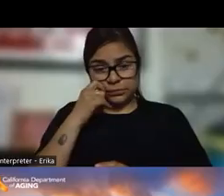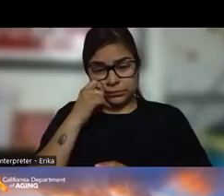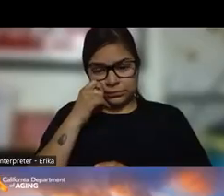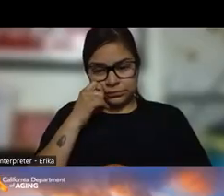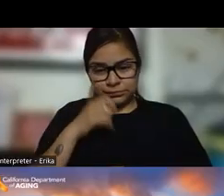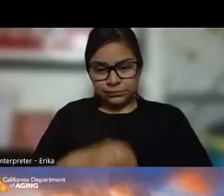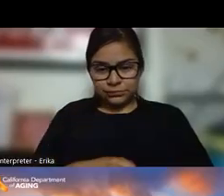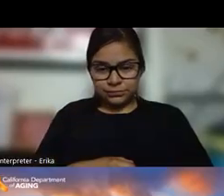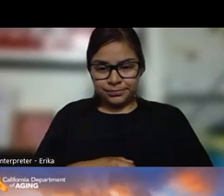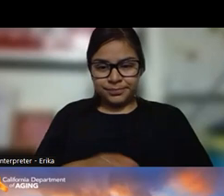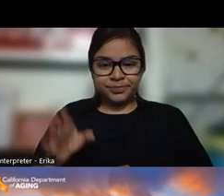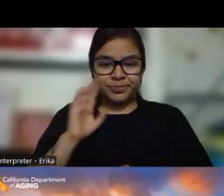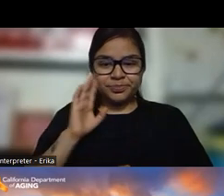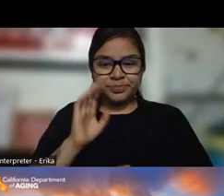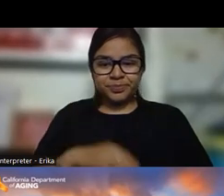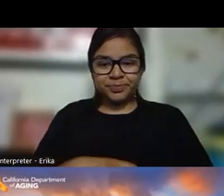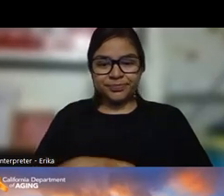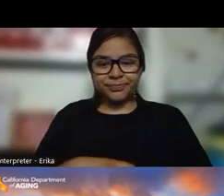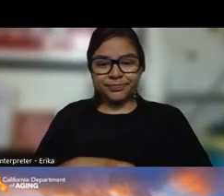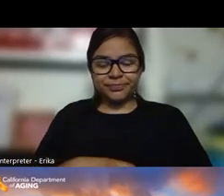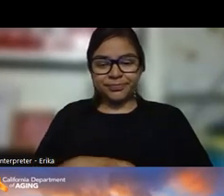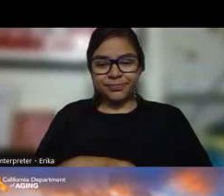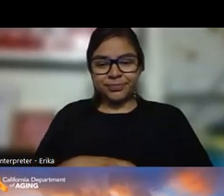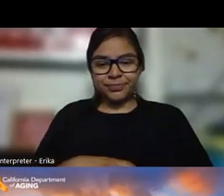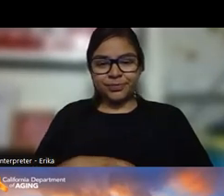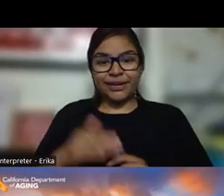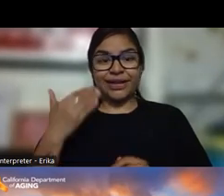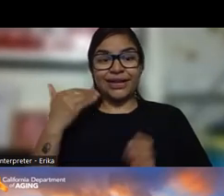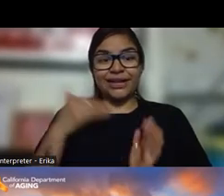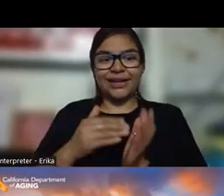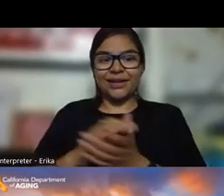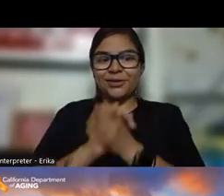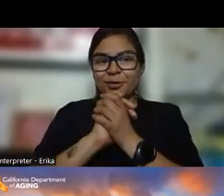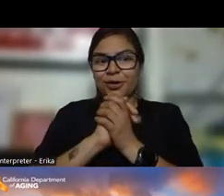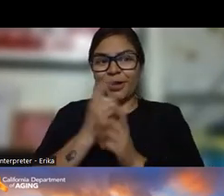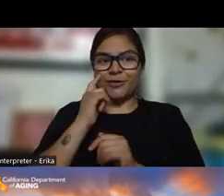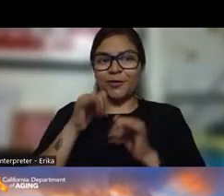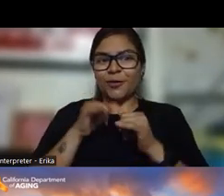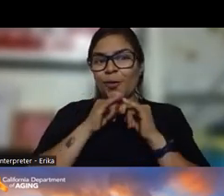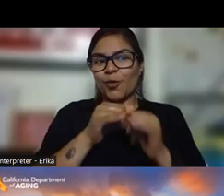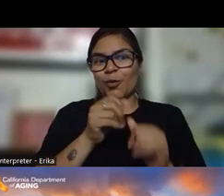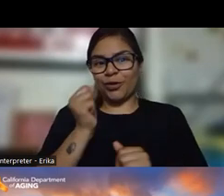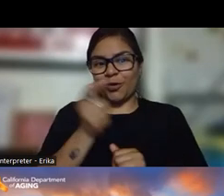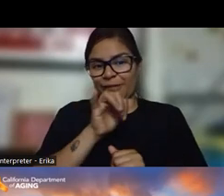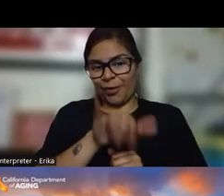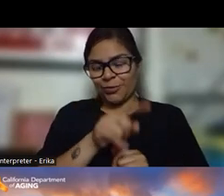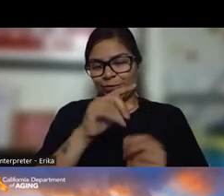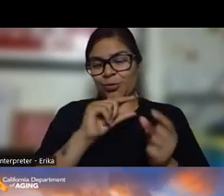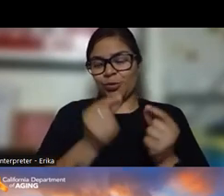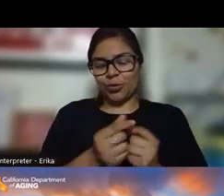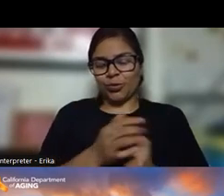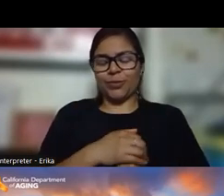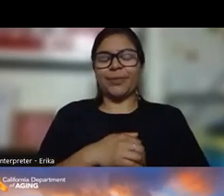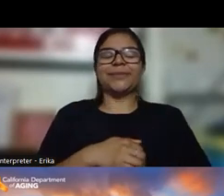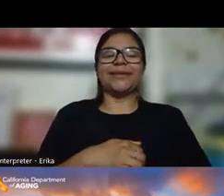Great. Hi, everyone, and thank you for the update. Amanda, congrats on getting these initial grants out, and congrats on